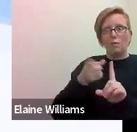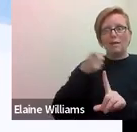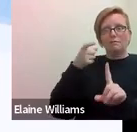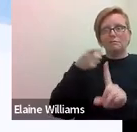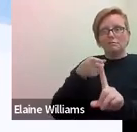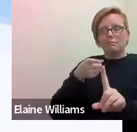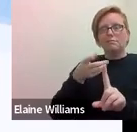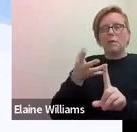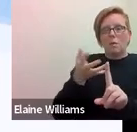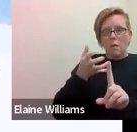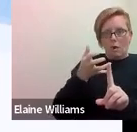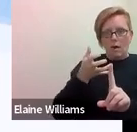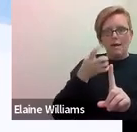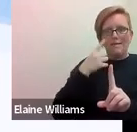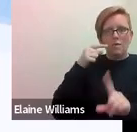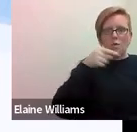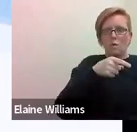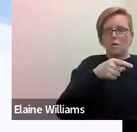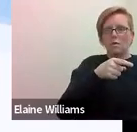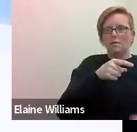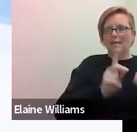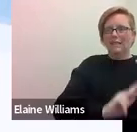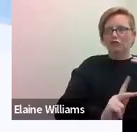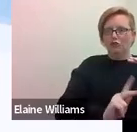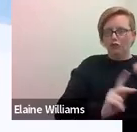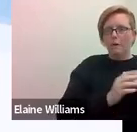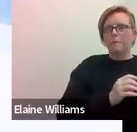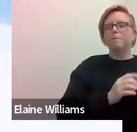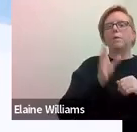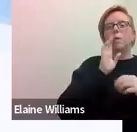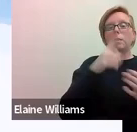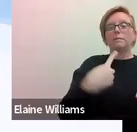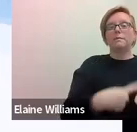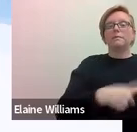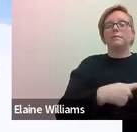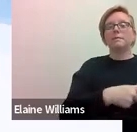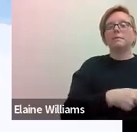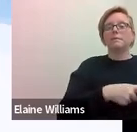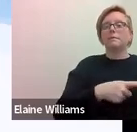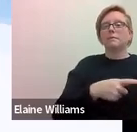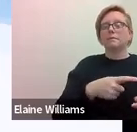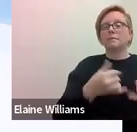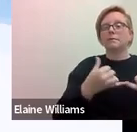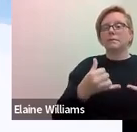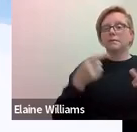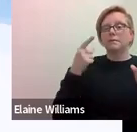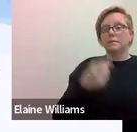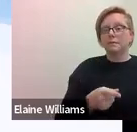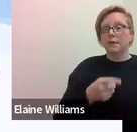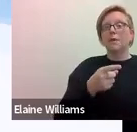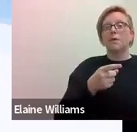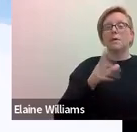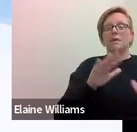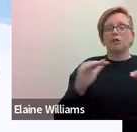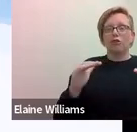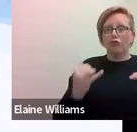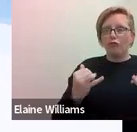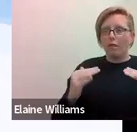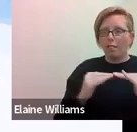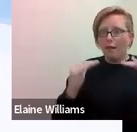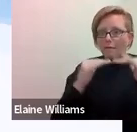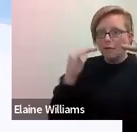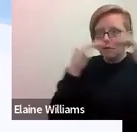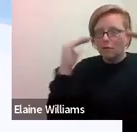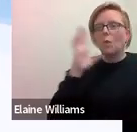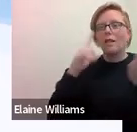child's current providers should review the child's current goals, present levels, progress updates, and accommodations. The SAU should review